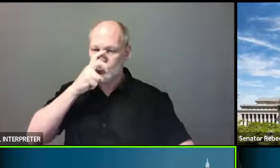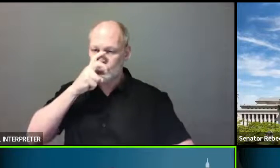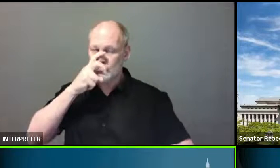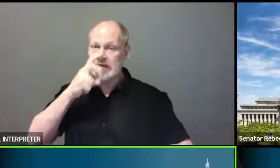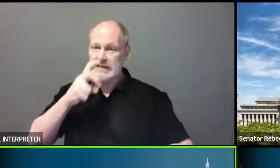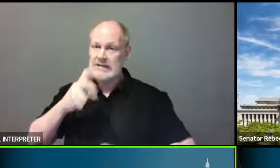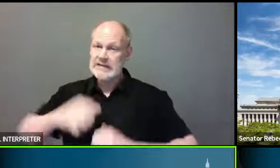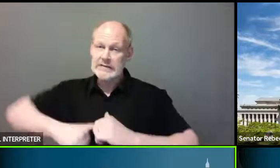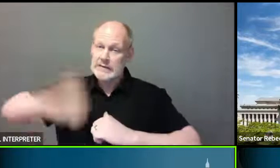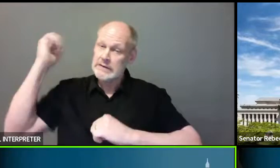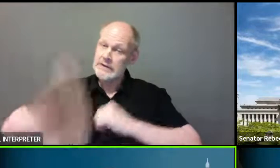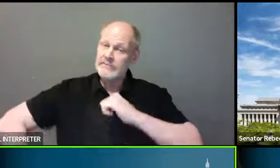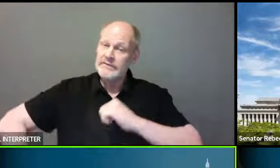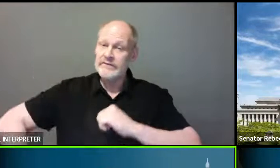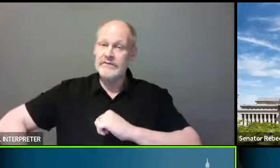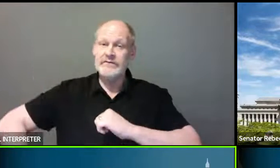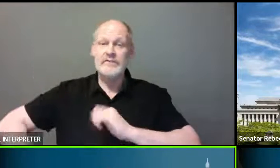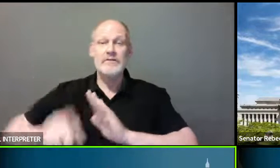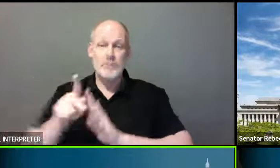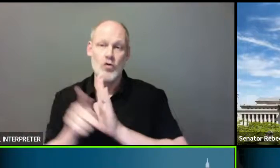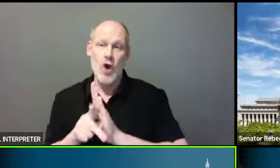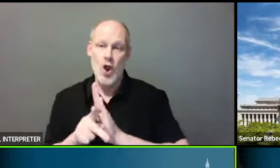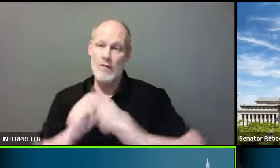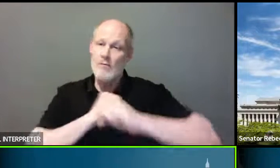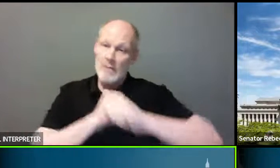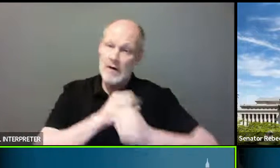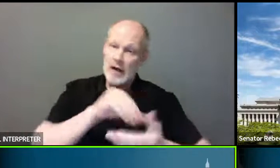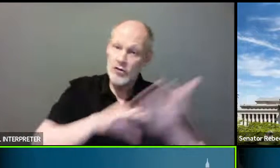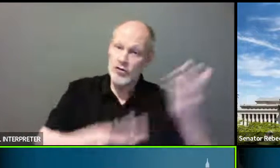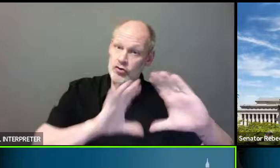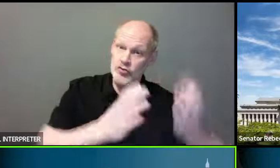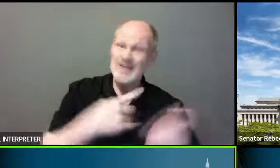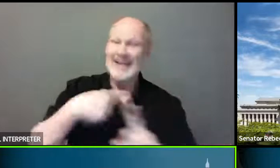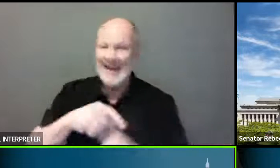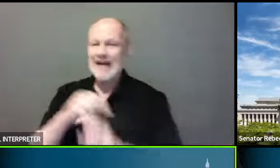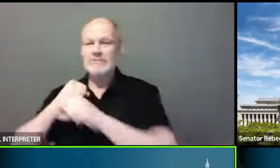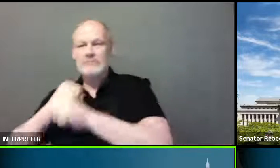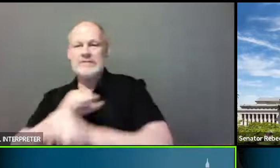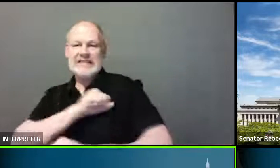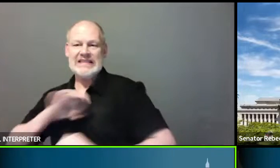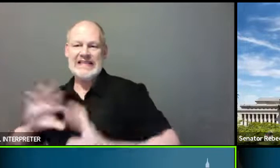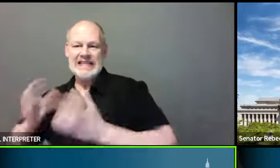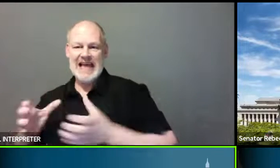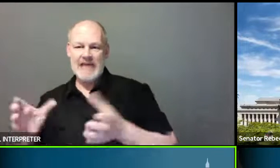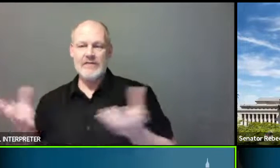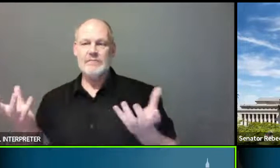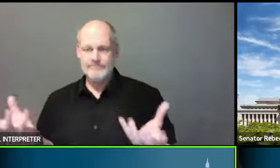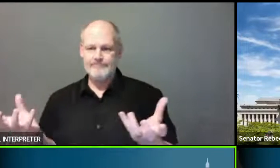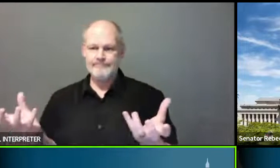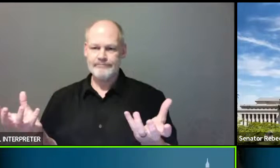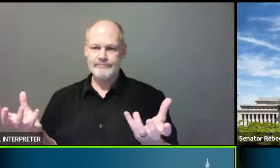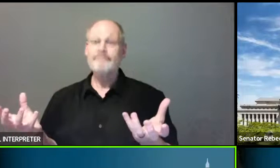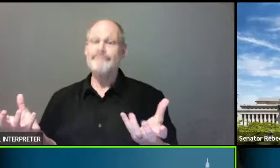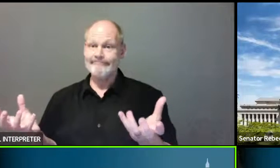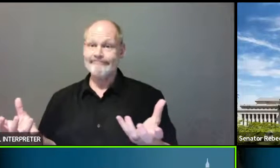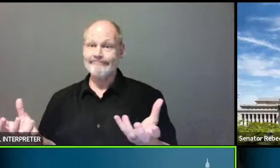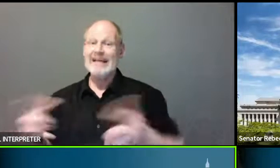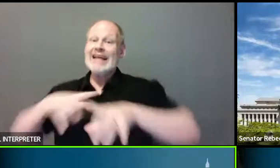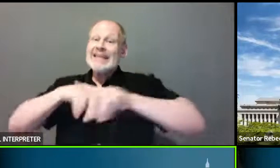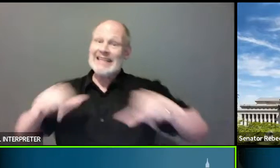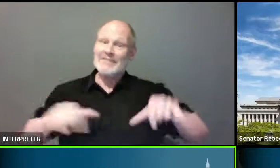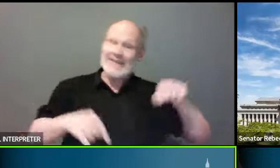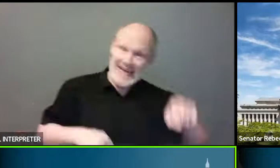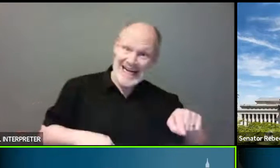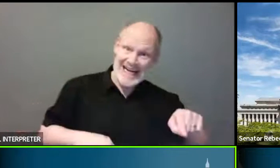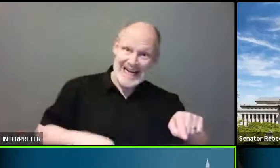well as our staff. Unfortunately, at the same time, we've had an acute shortage in